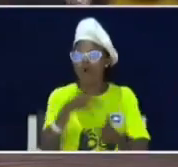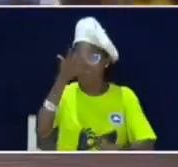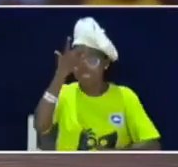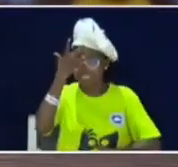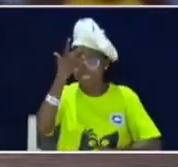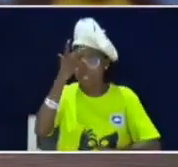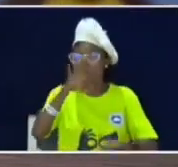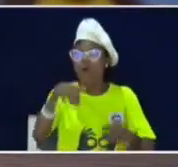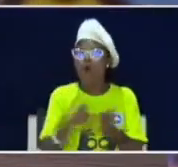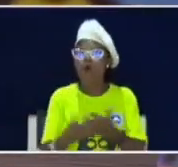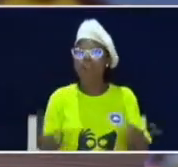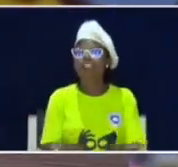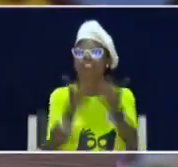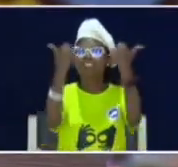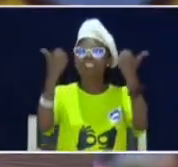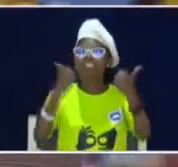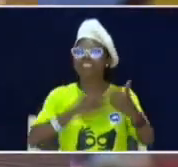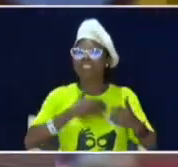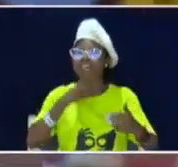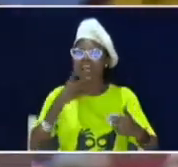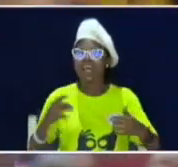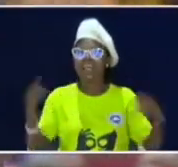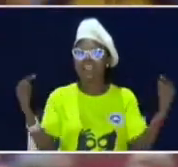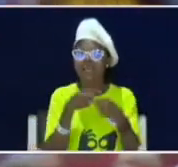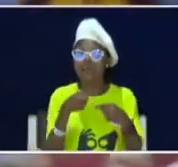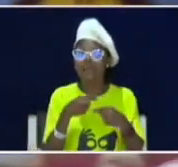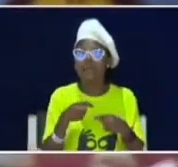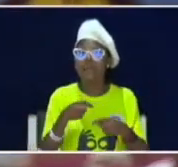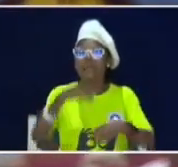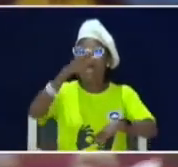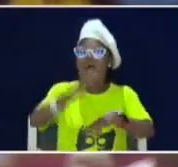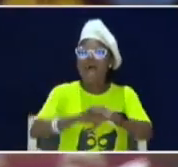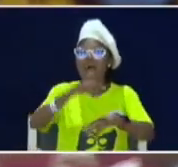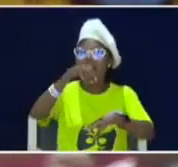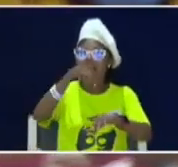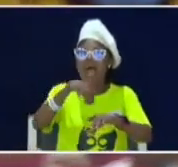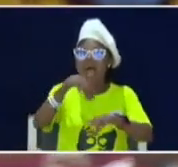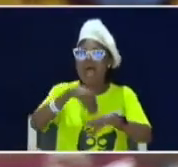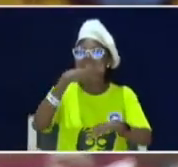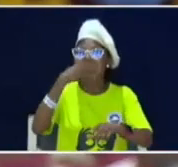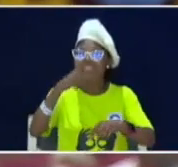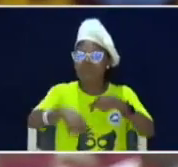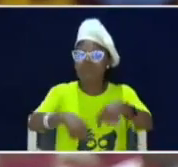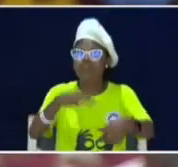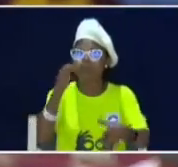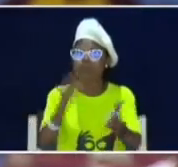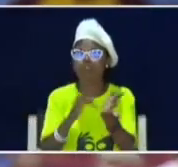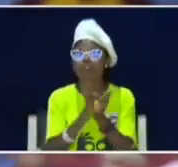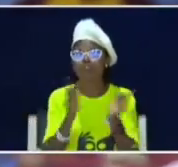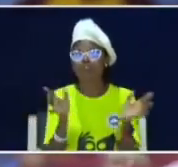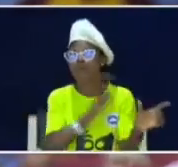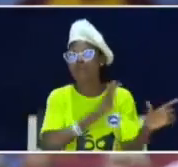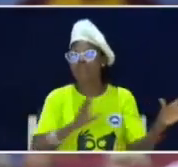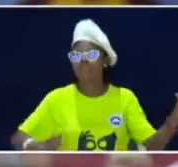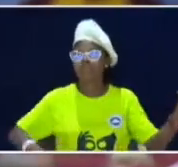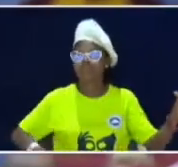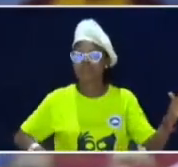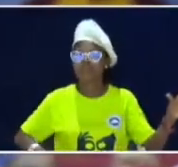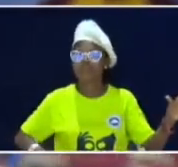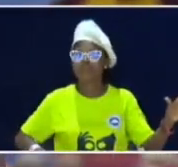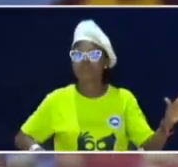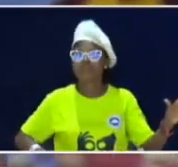of the challenges, and all the pains right at the feet of Jesus Christ.